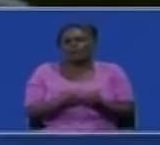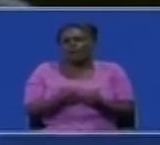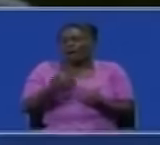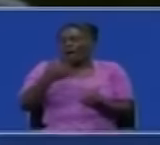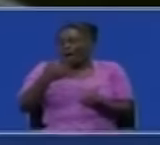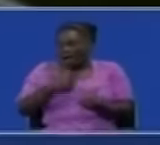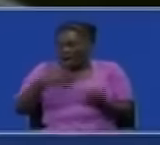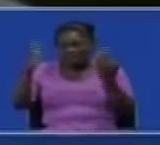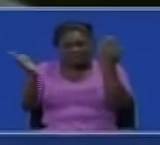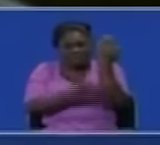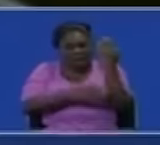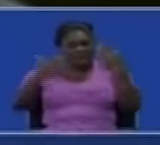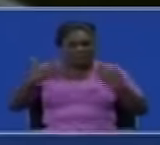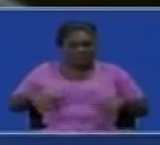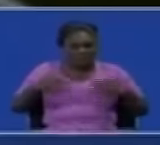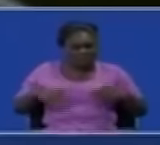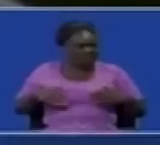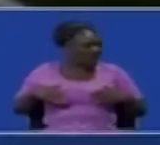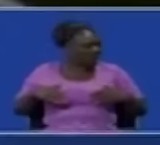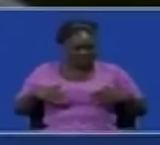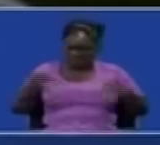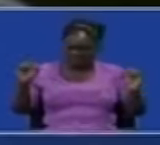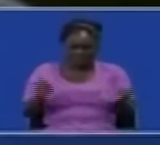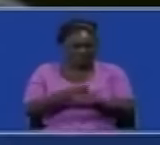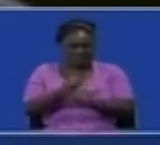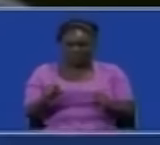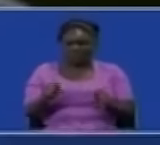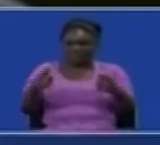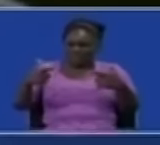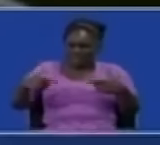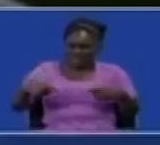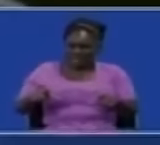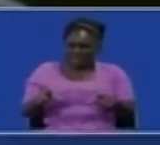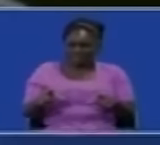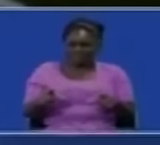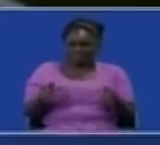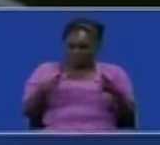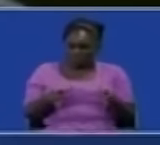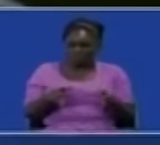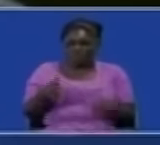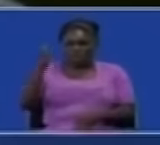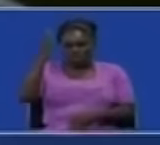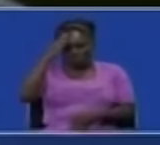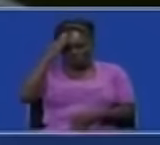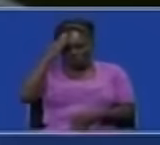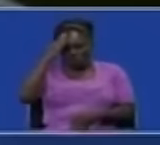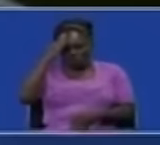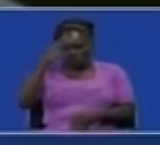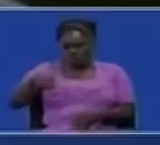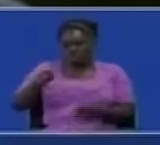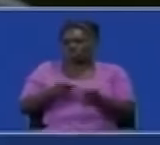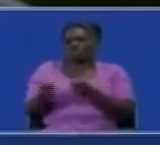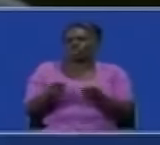have people we trust, they cannot deliver. Let us compel it, because we know we have become very manipulative as a